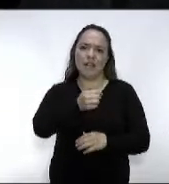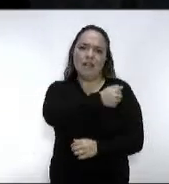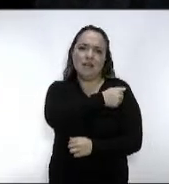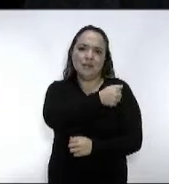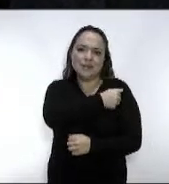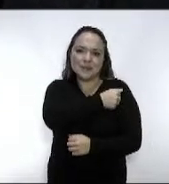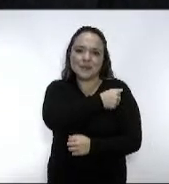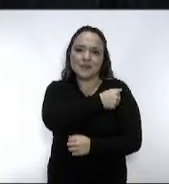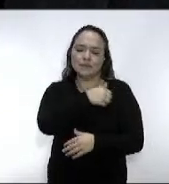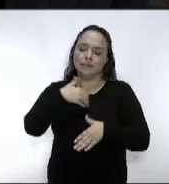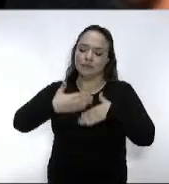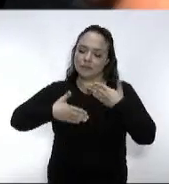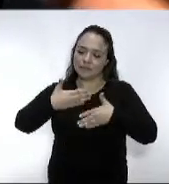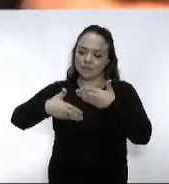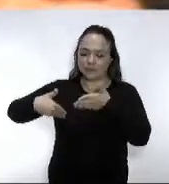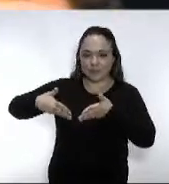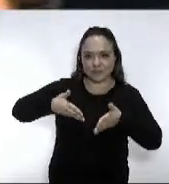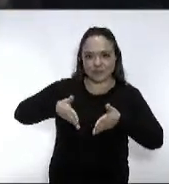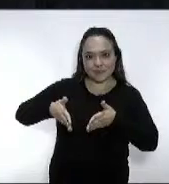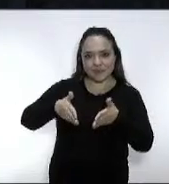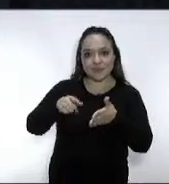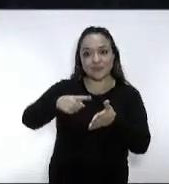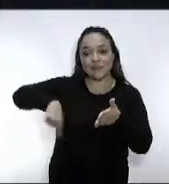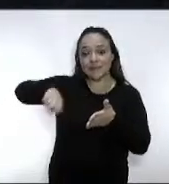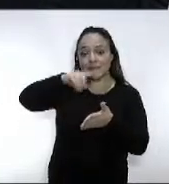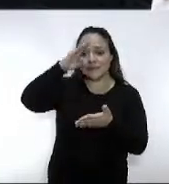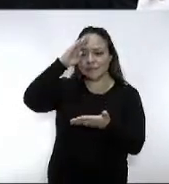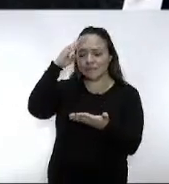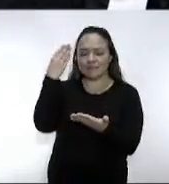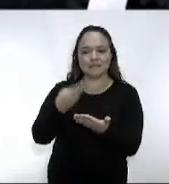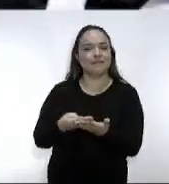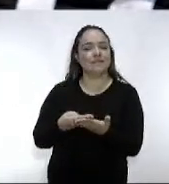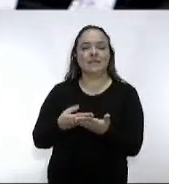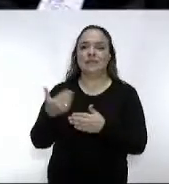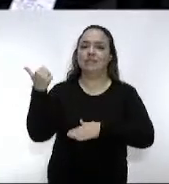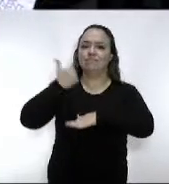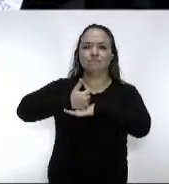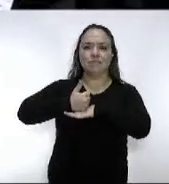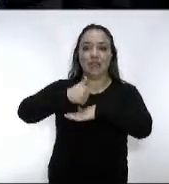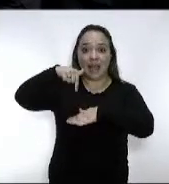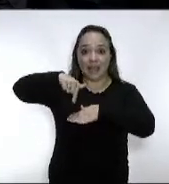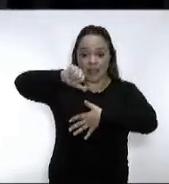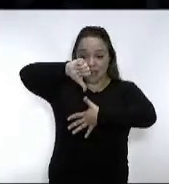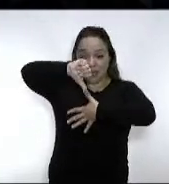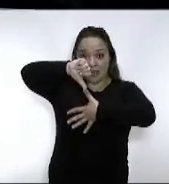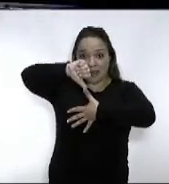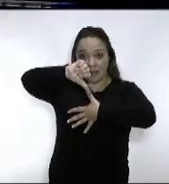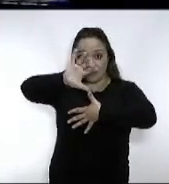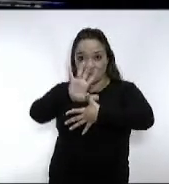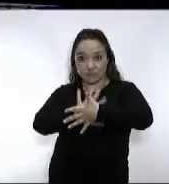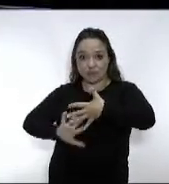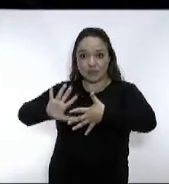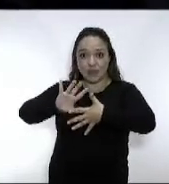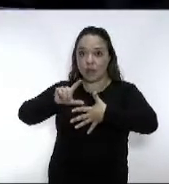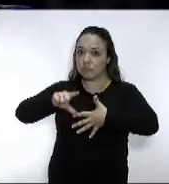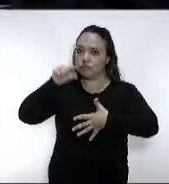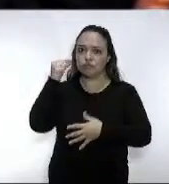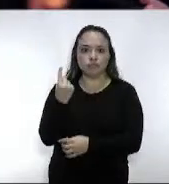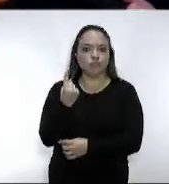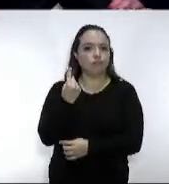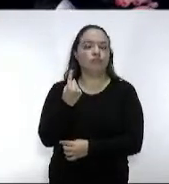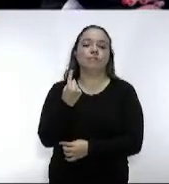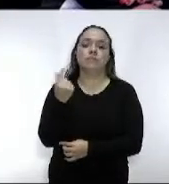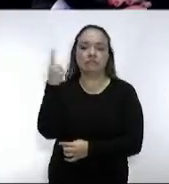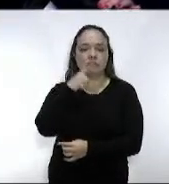given support to the students in all this way, who have believed in this project, this pioneer, the only one, which is the